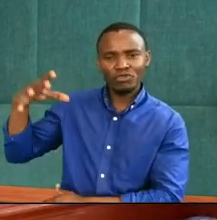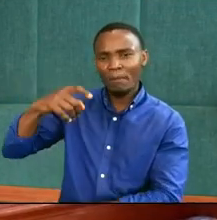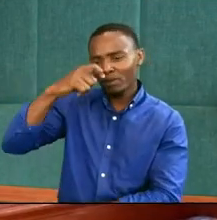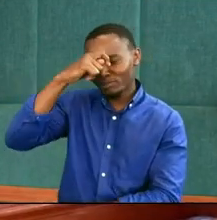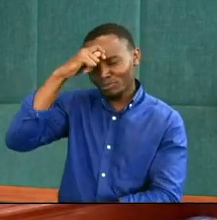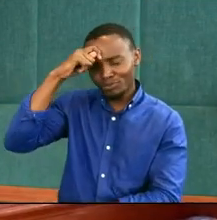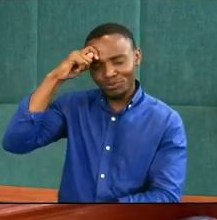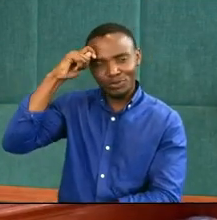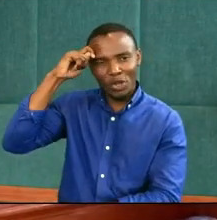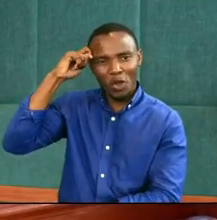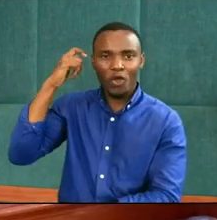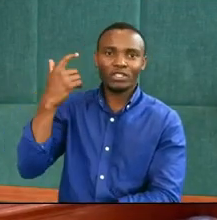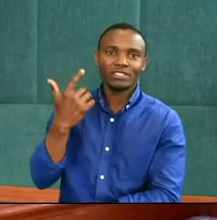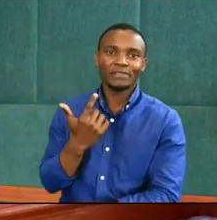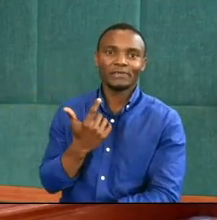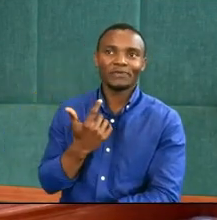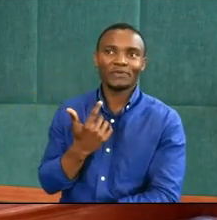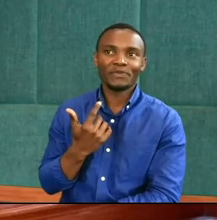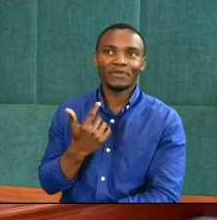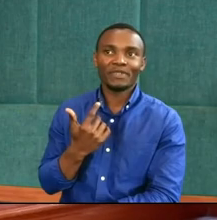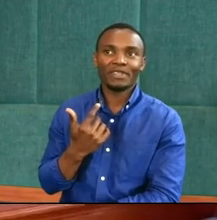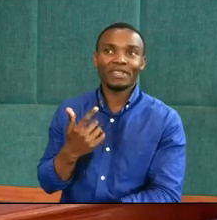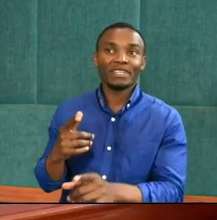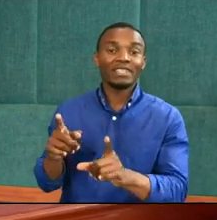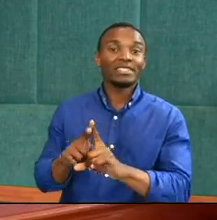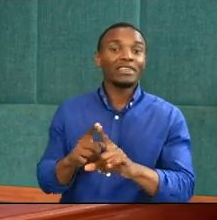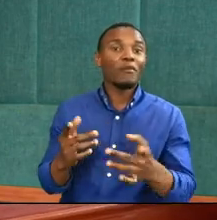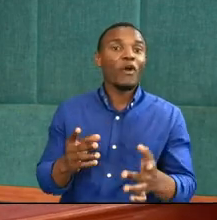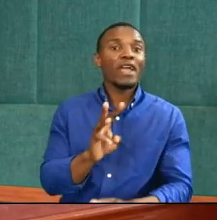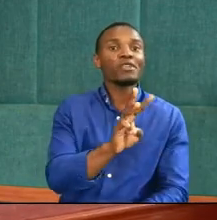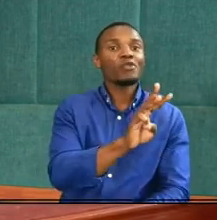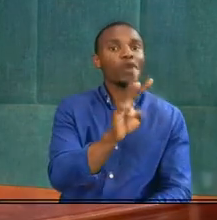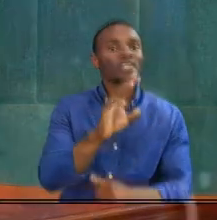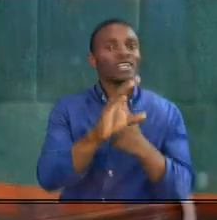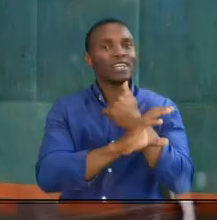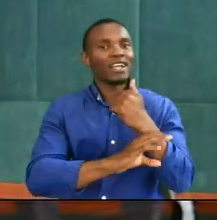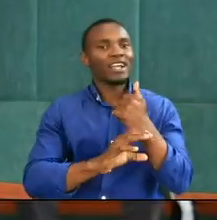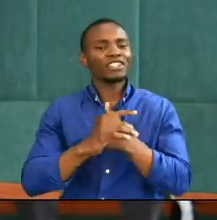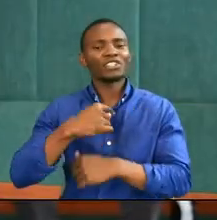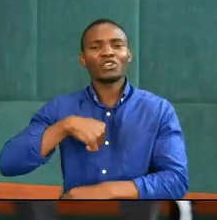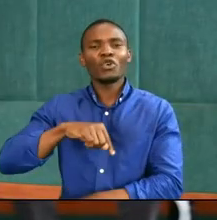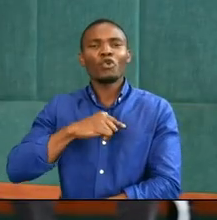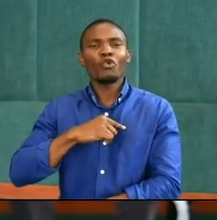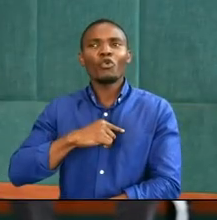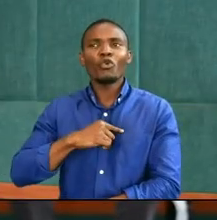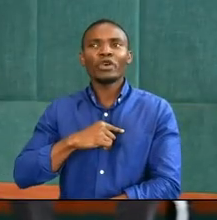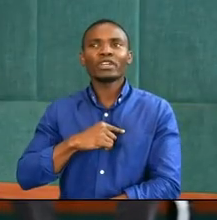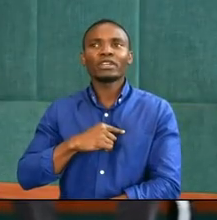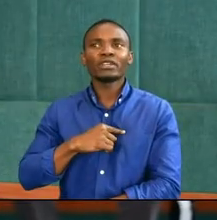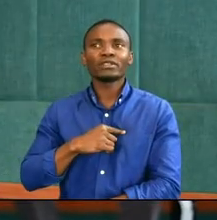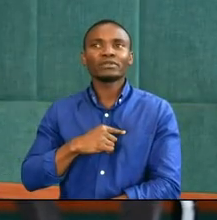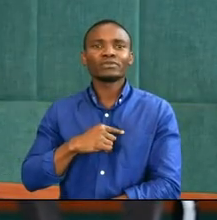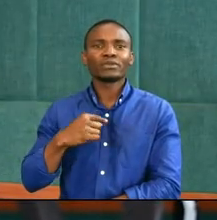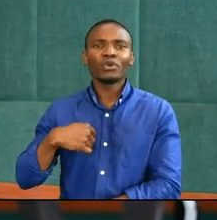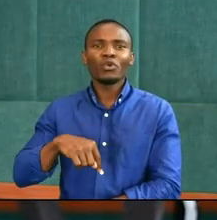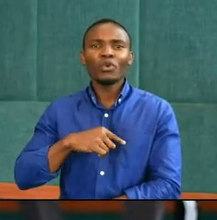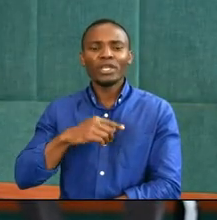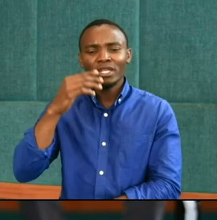the hottest month. And back in the West, we do not associate cold with